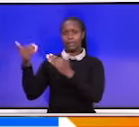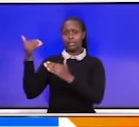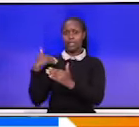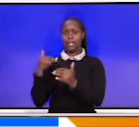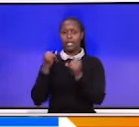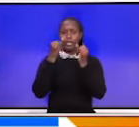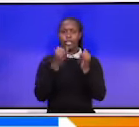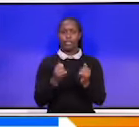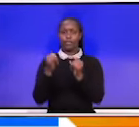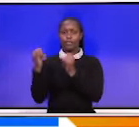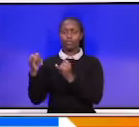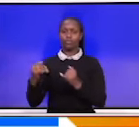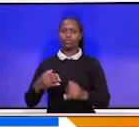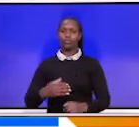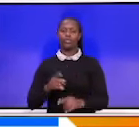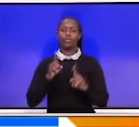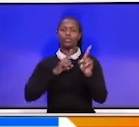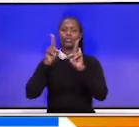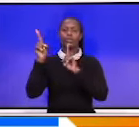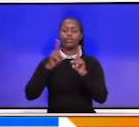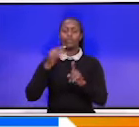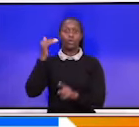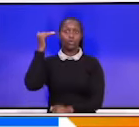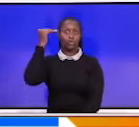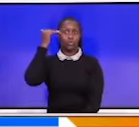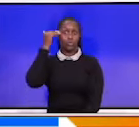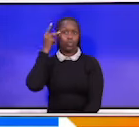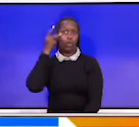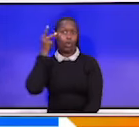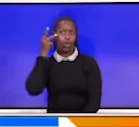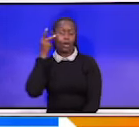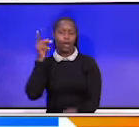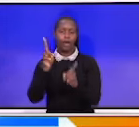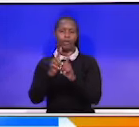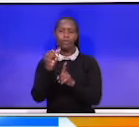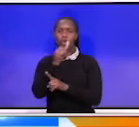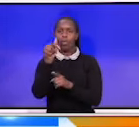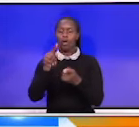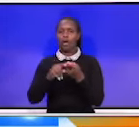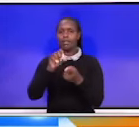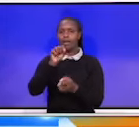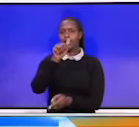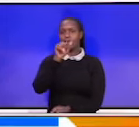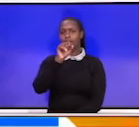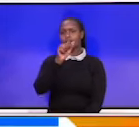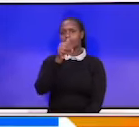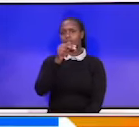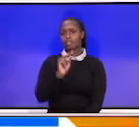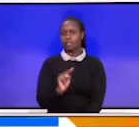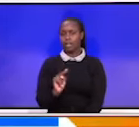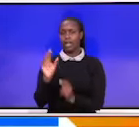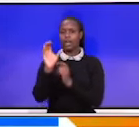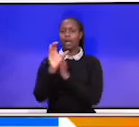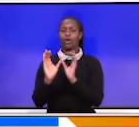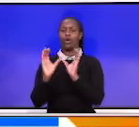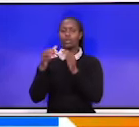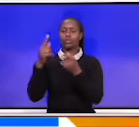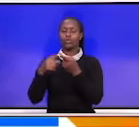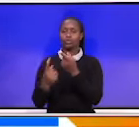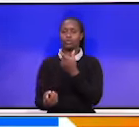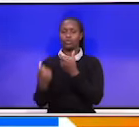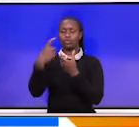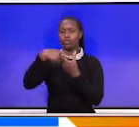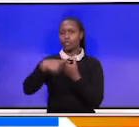to travel to Korea and other Asian countries for these mandatory courses to join the merchant navy,